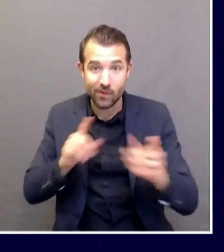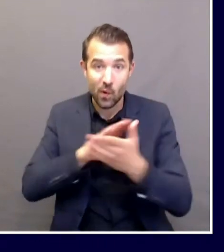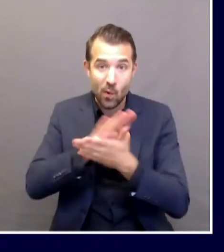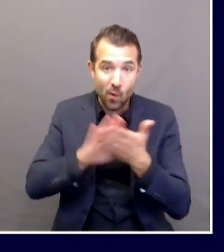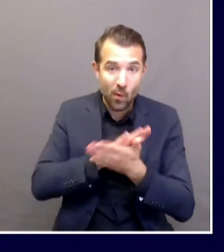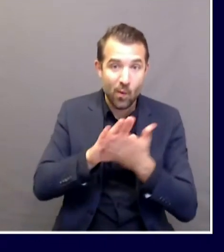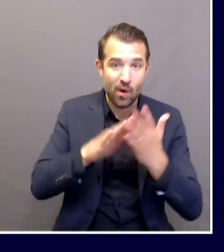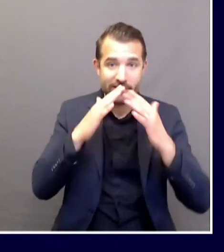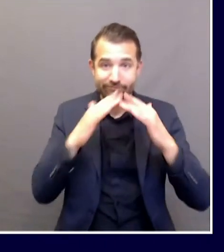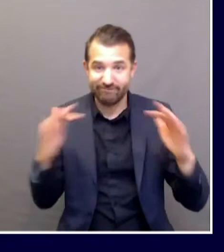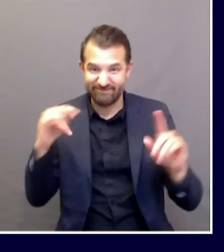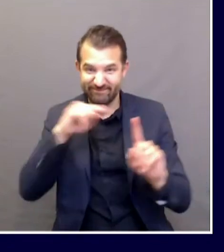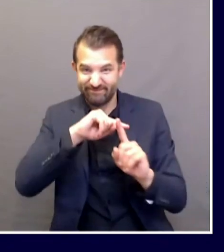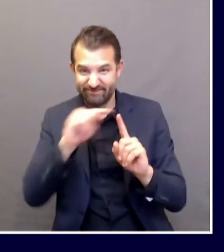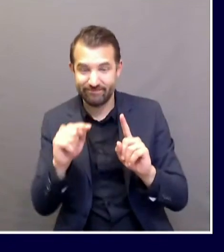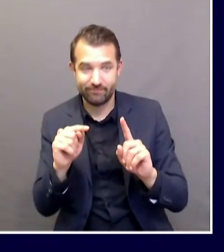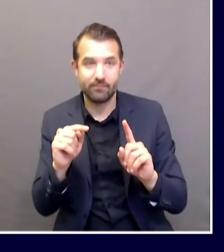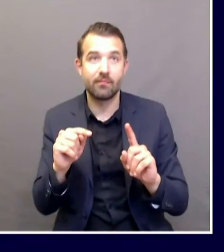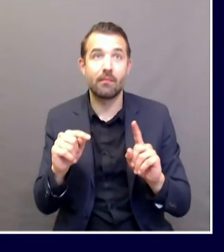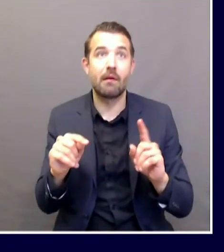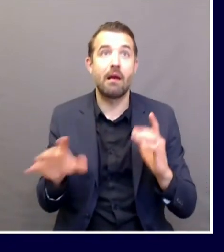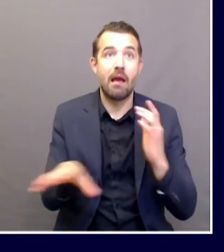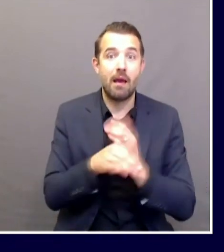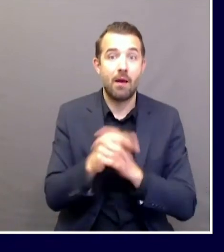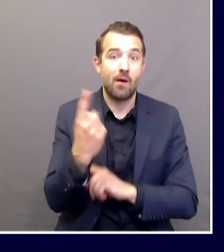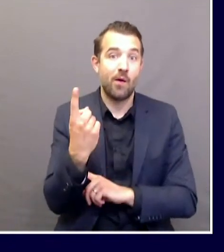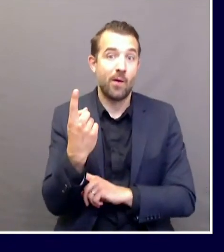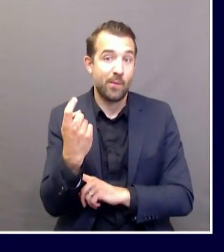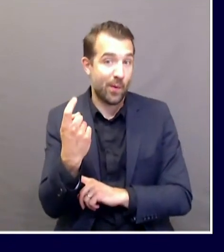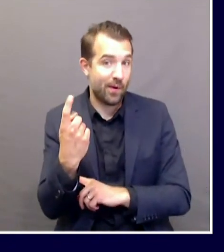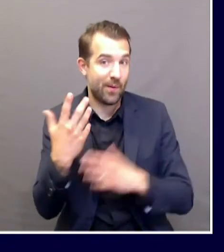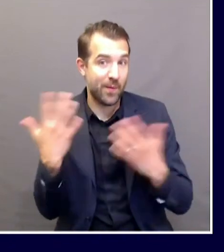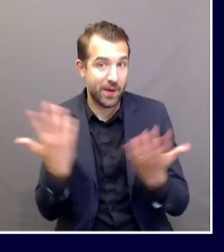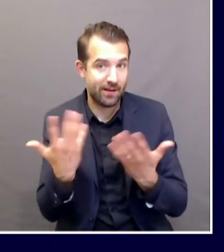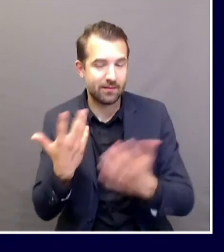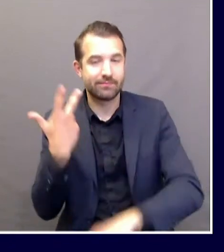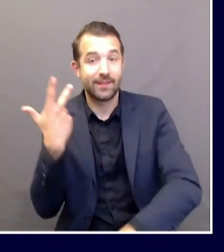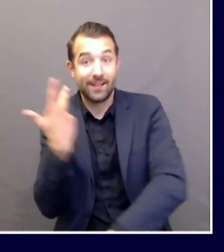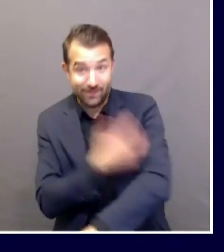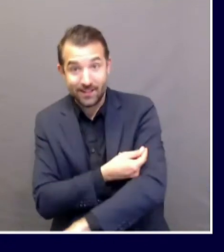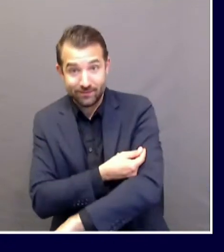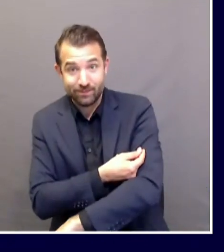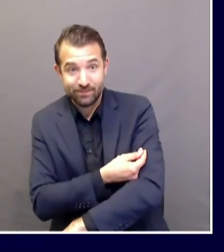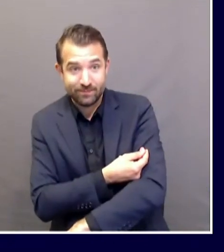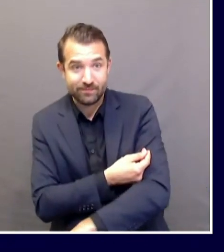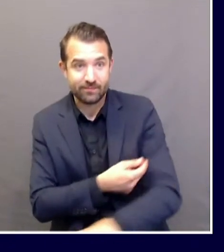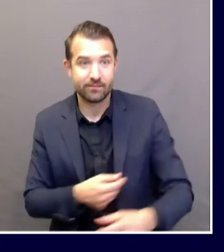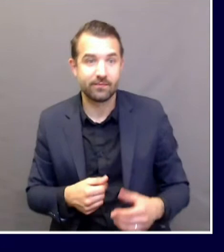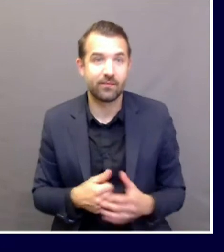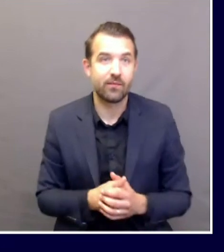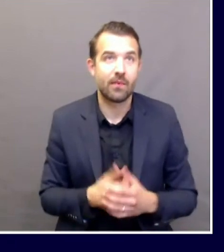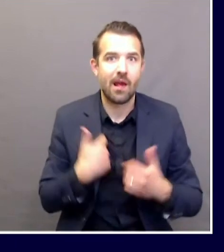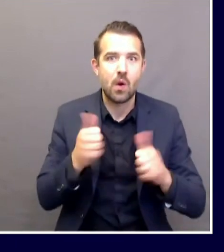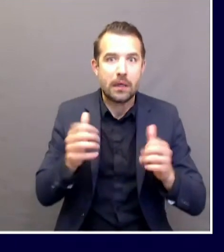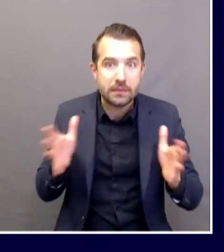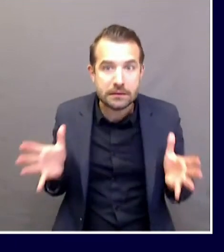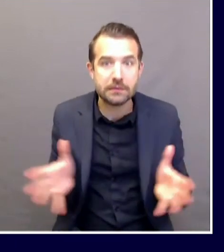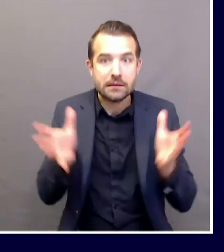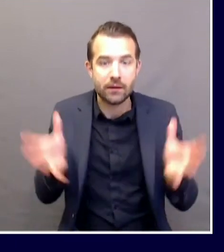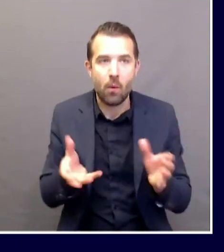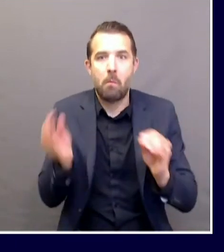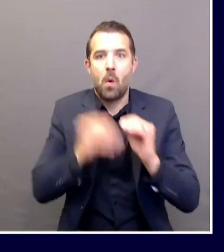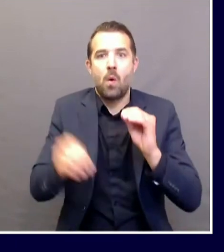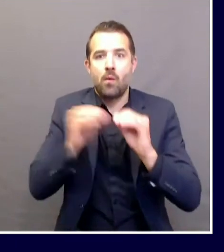vaccination. So we are working to try to increase vaccination rates. Some of it is making sure that there is adequate